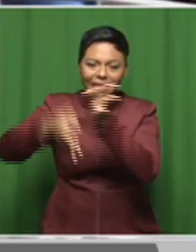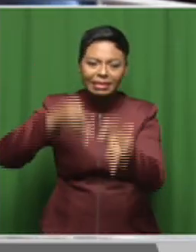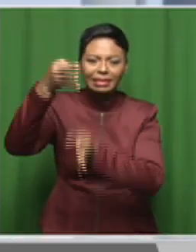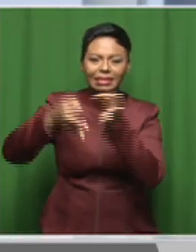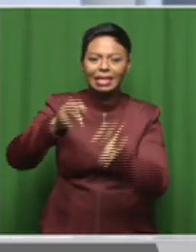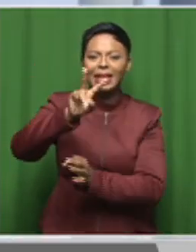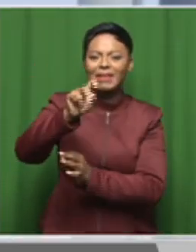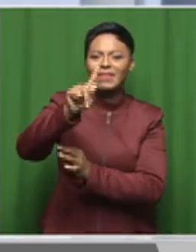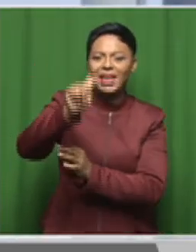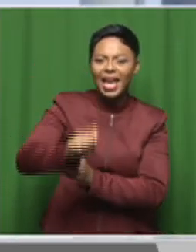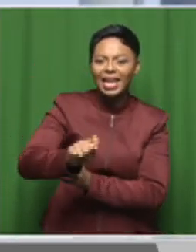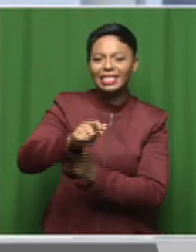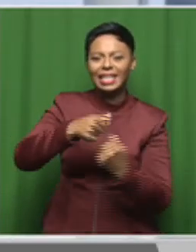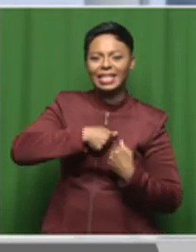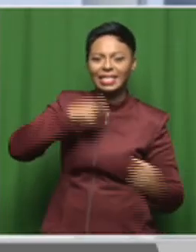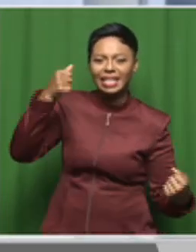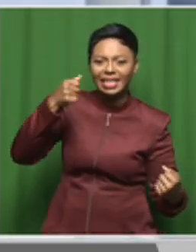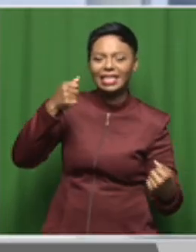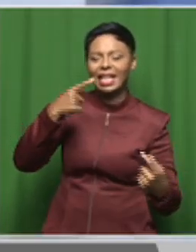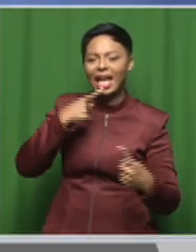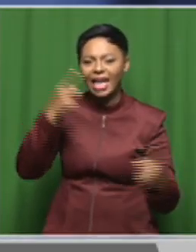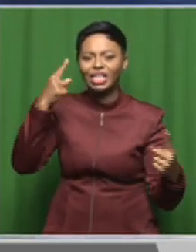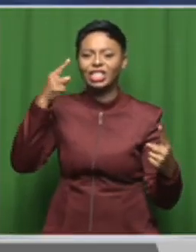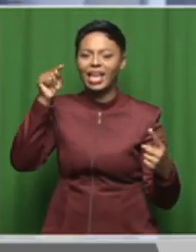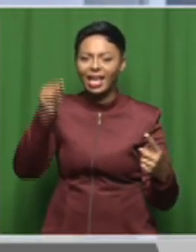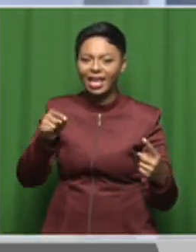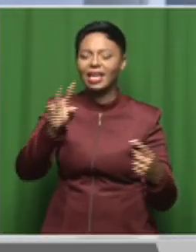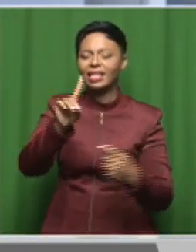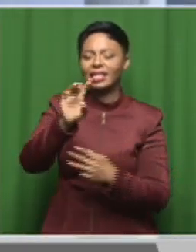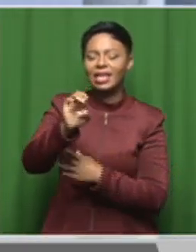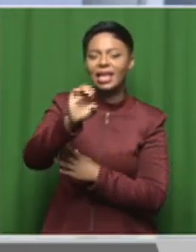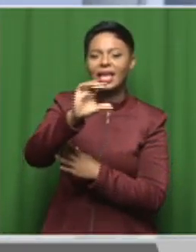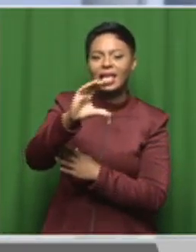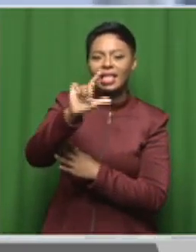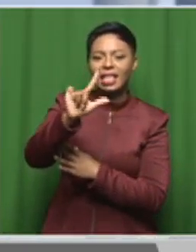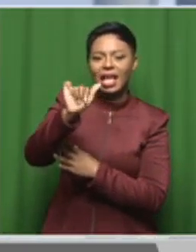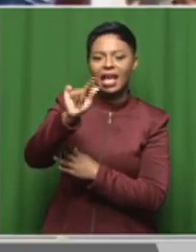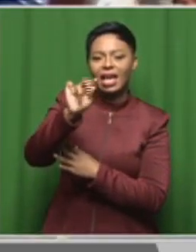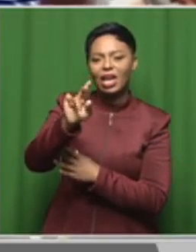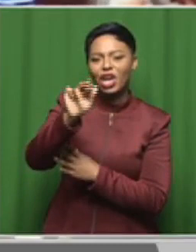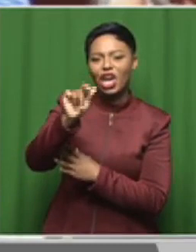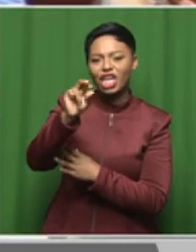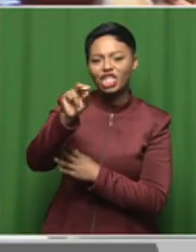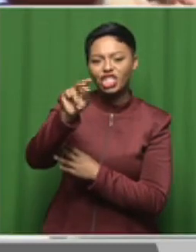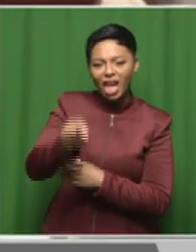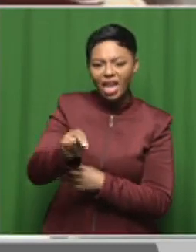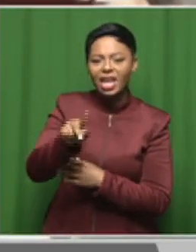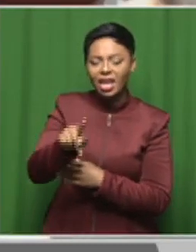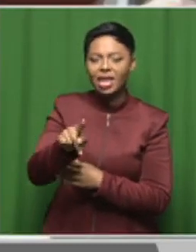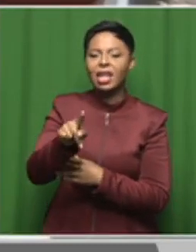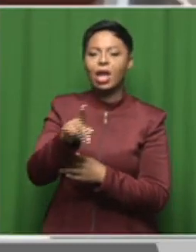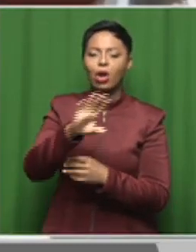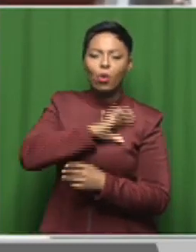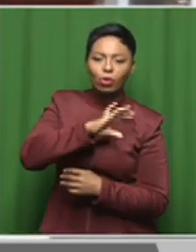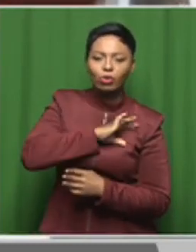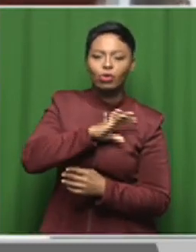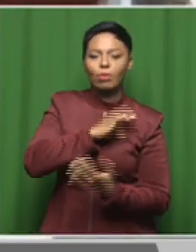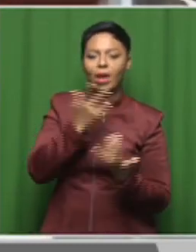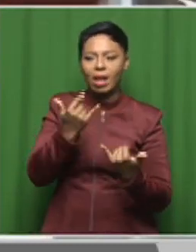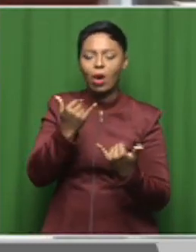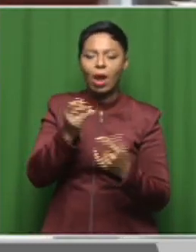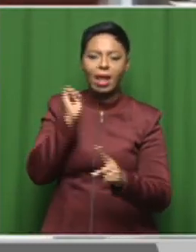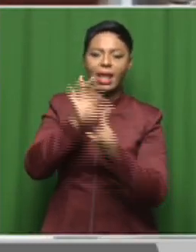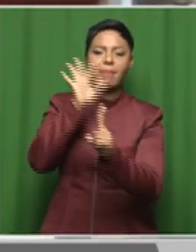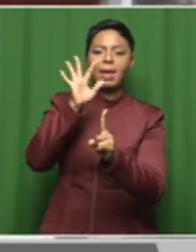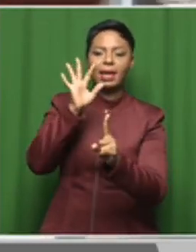declarations then. And as you say, consumers, they will need to be vigilant. But little to no recourse in instances